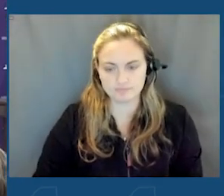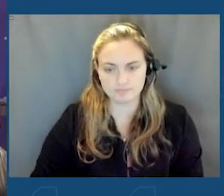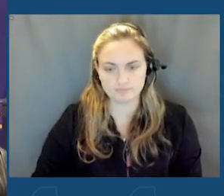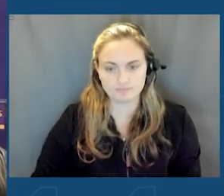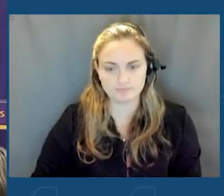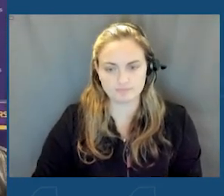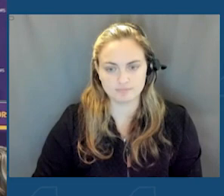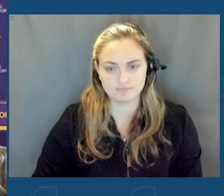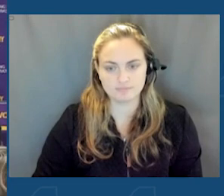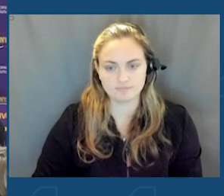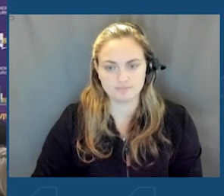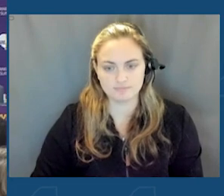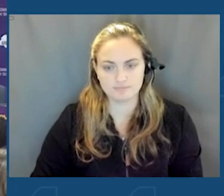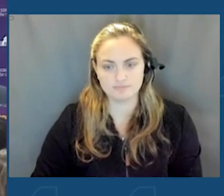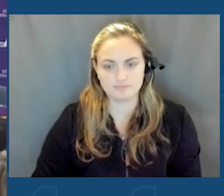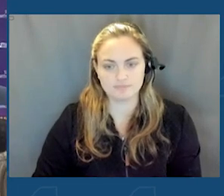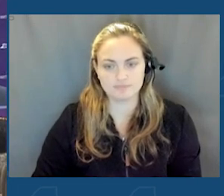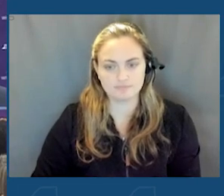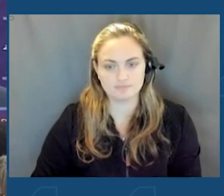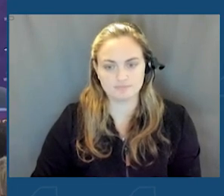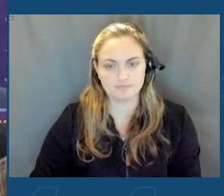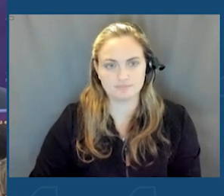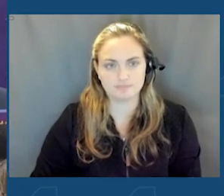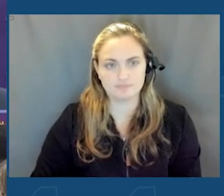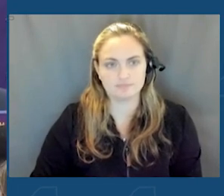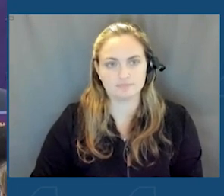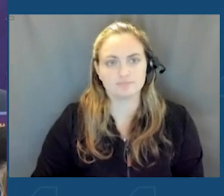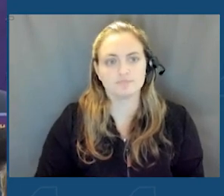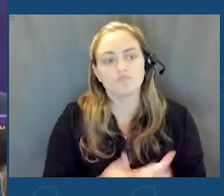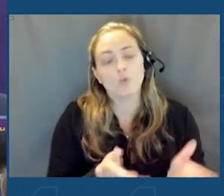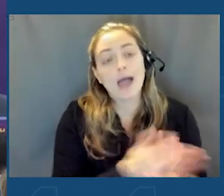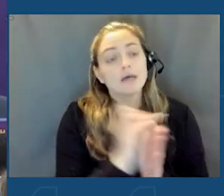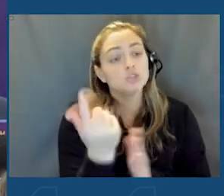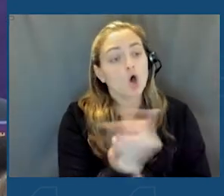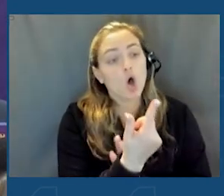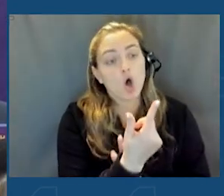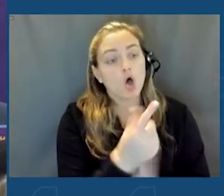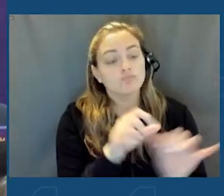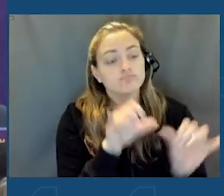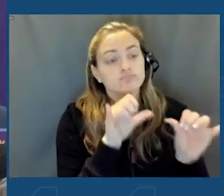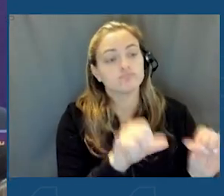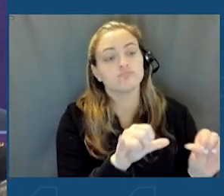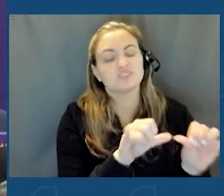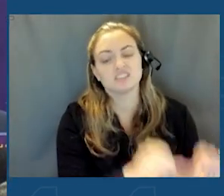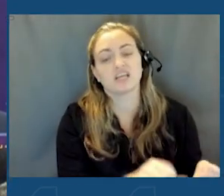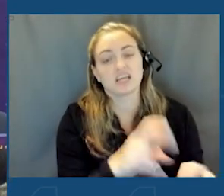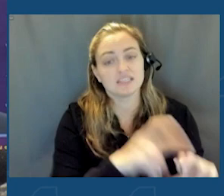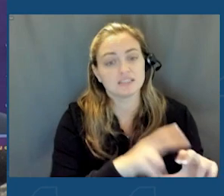We ask that all guests please remain in their seats as the governor signs this bill.